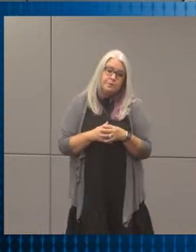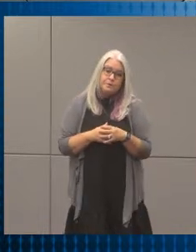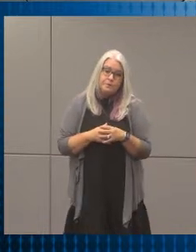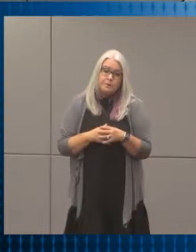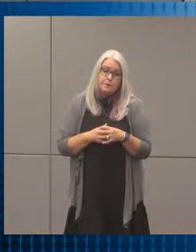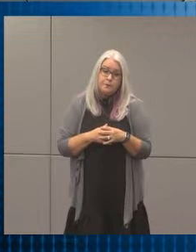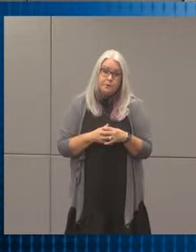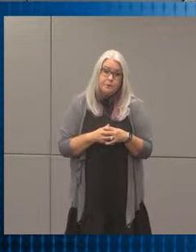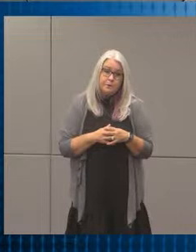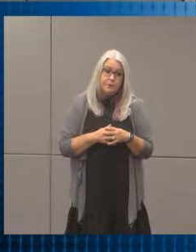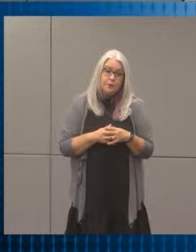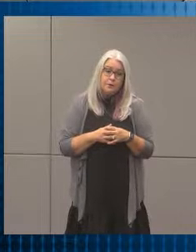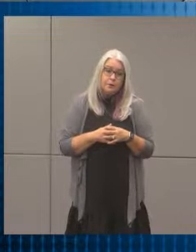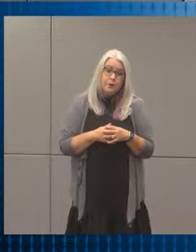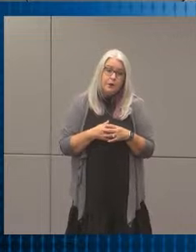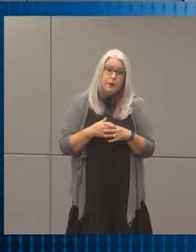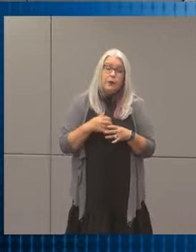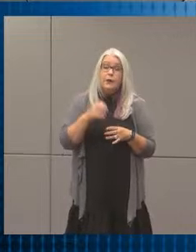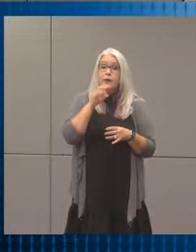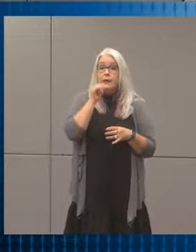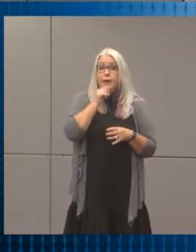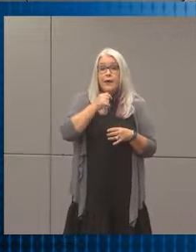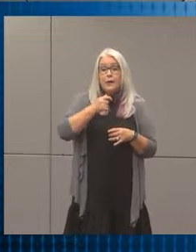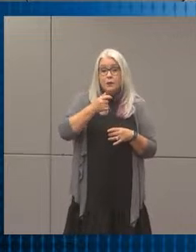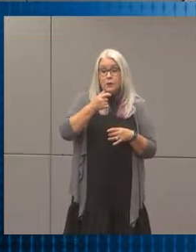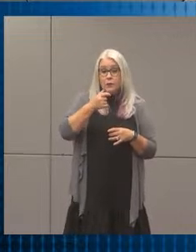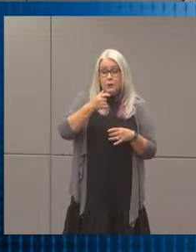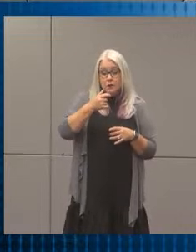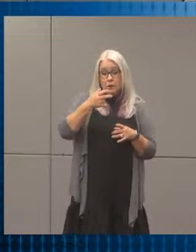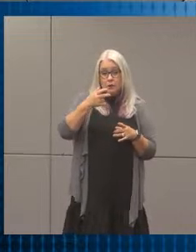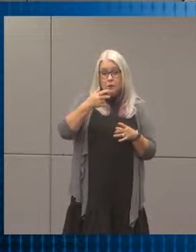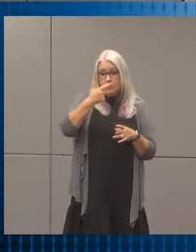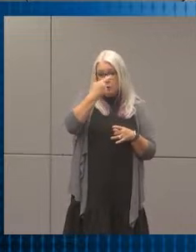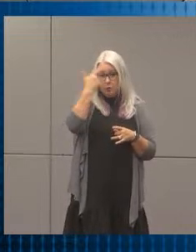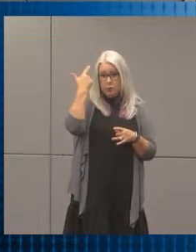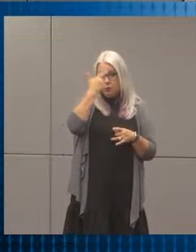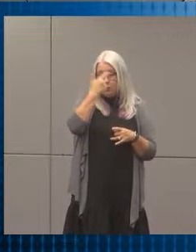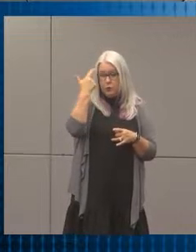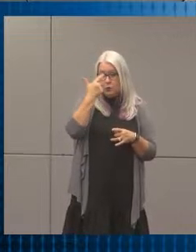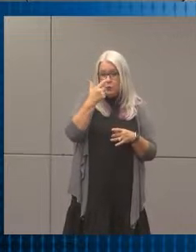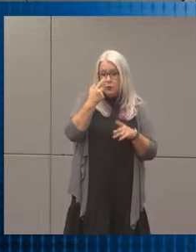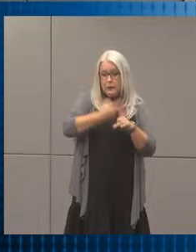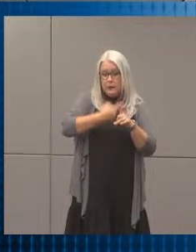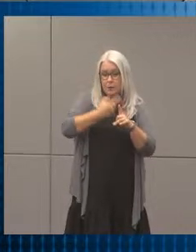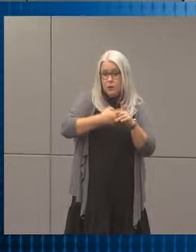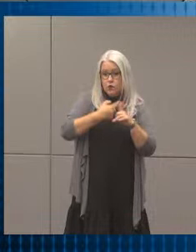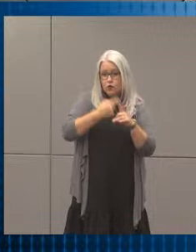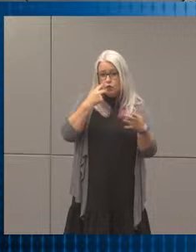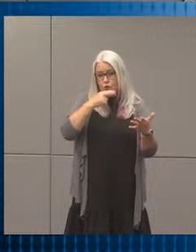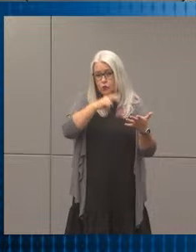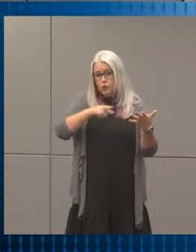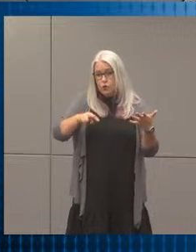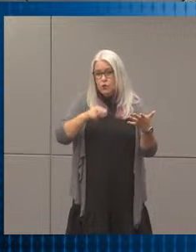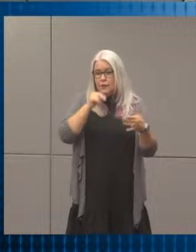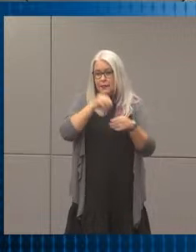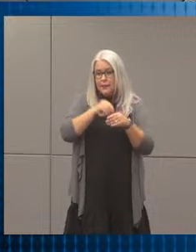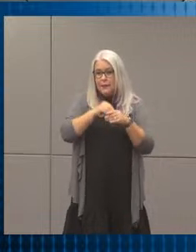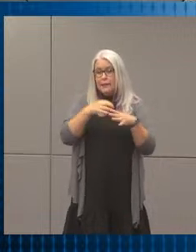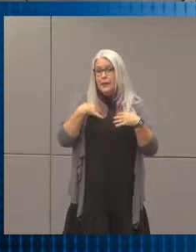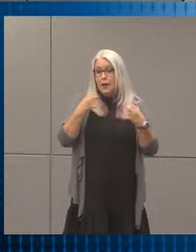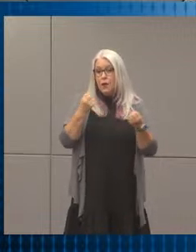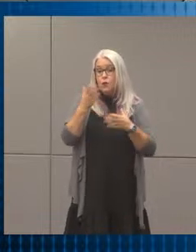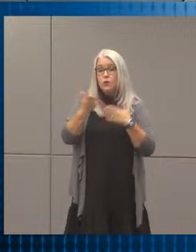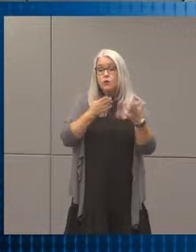And we will no longer provide thermal temperature readings in health services. It seems counterintuitive, but